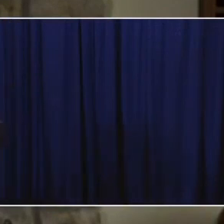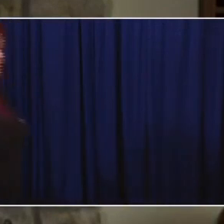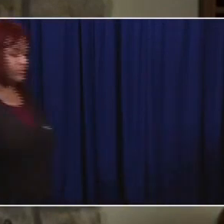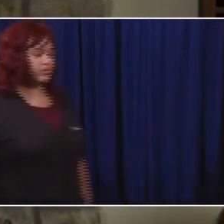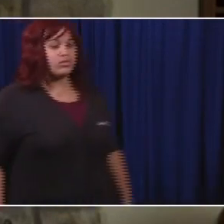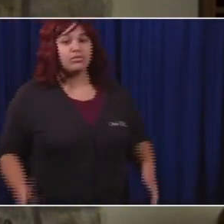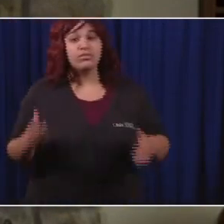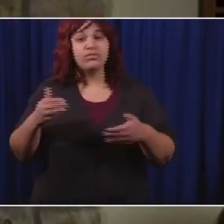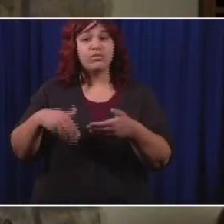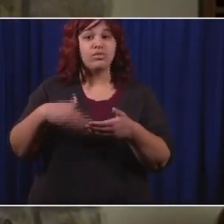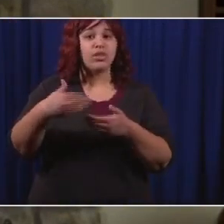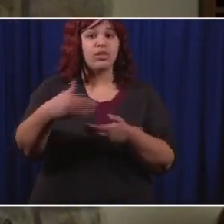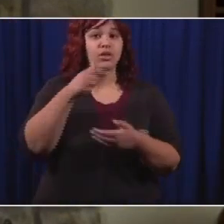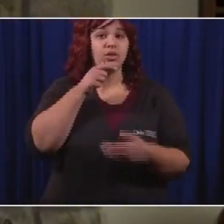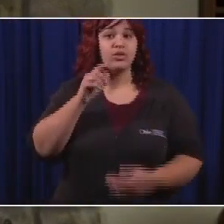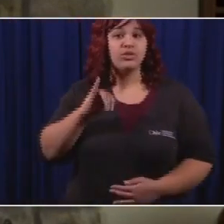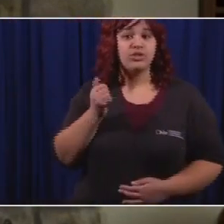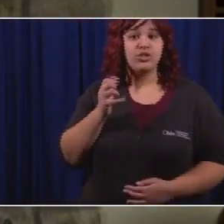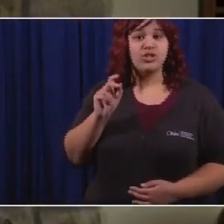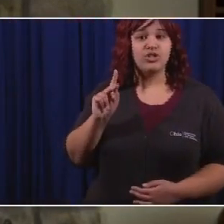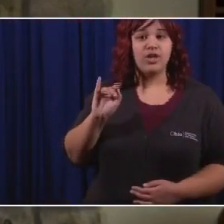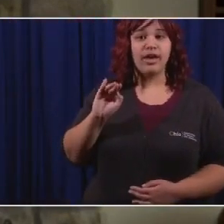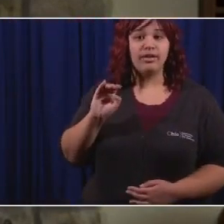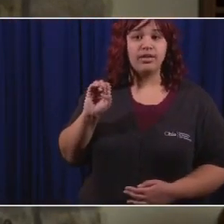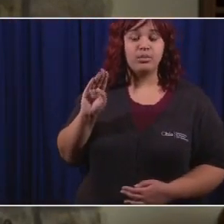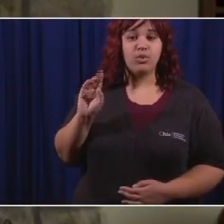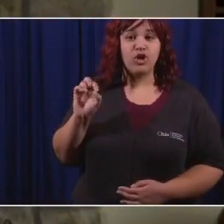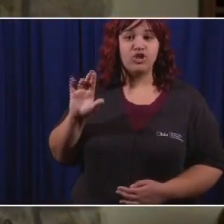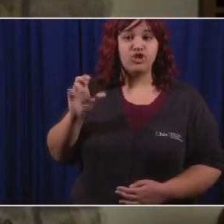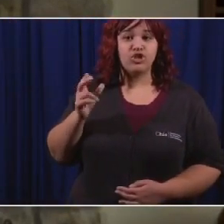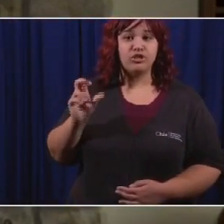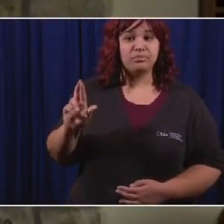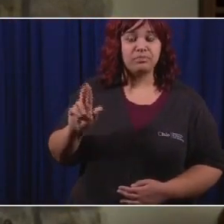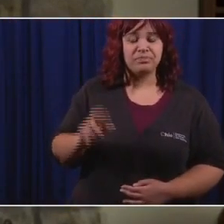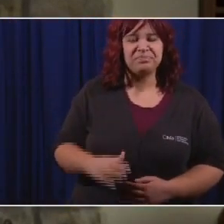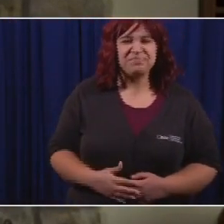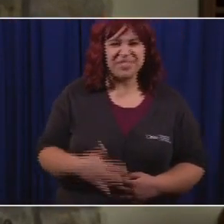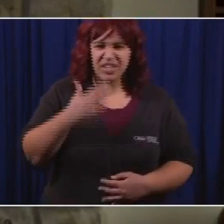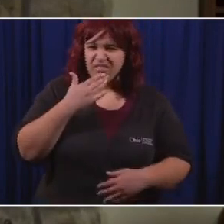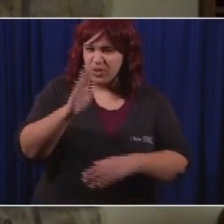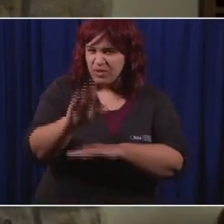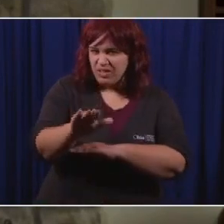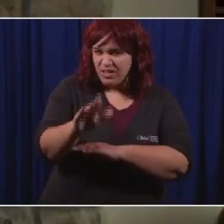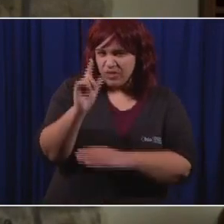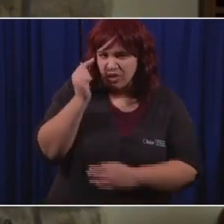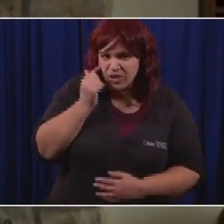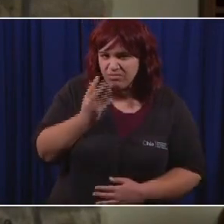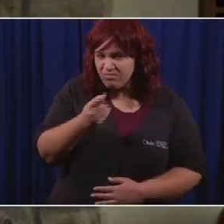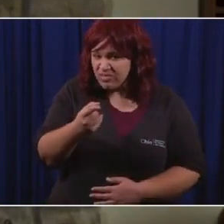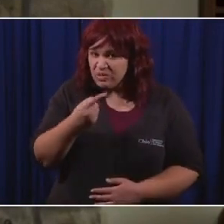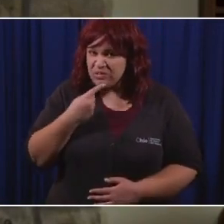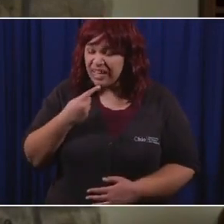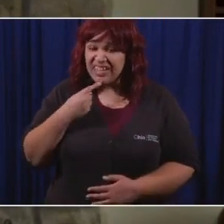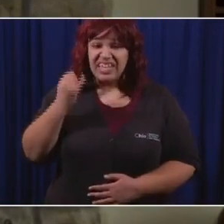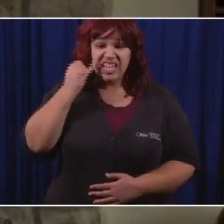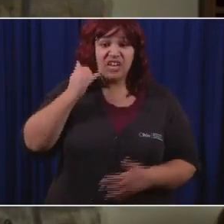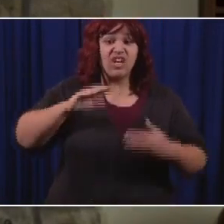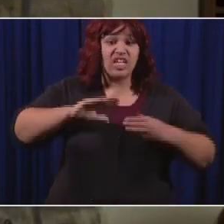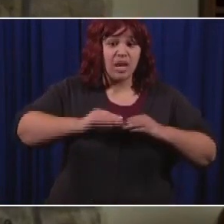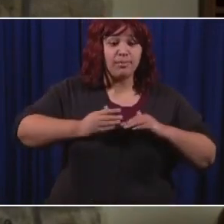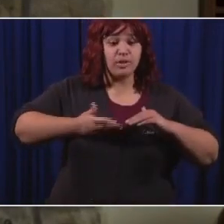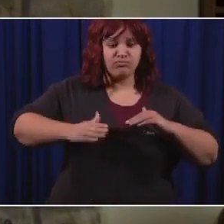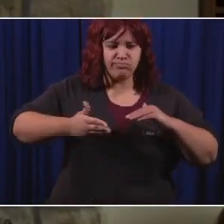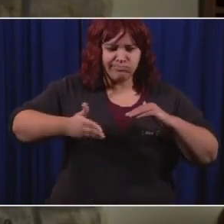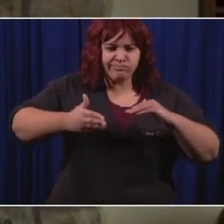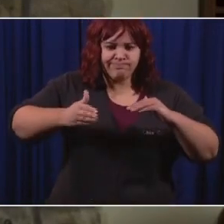Good afternoon, Governor. You mentioned the other day that if we keep on this trajectory, things might shut down on their own. Businesses